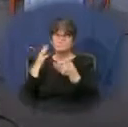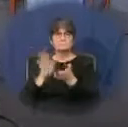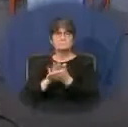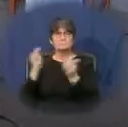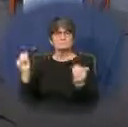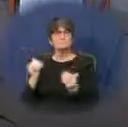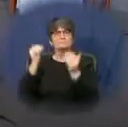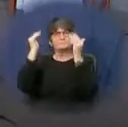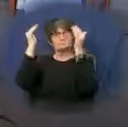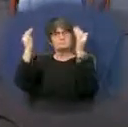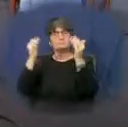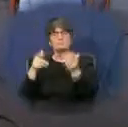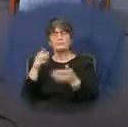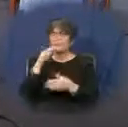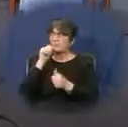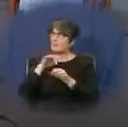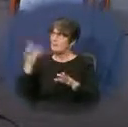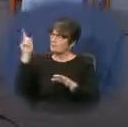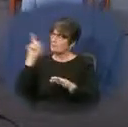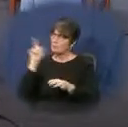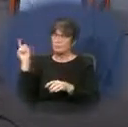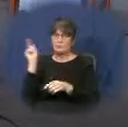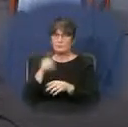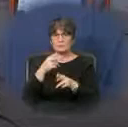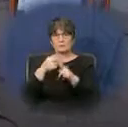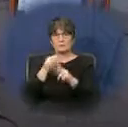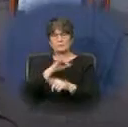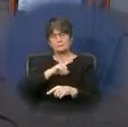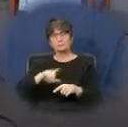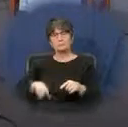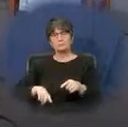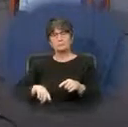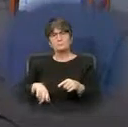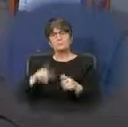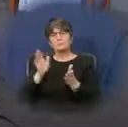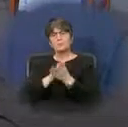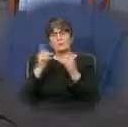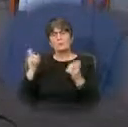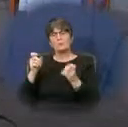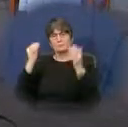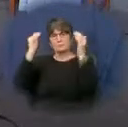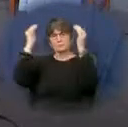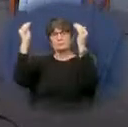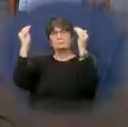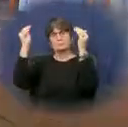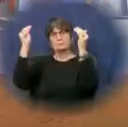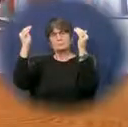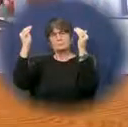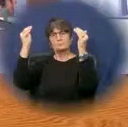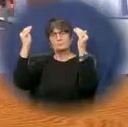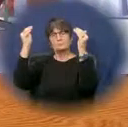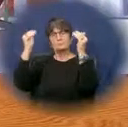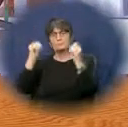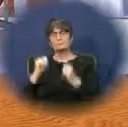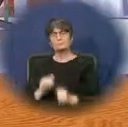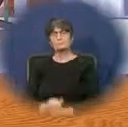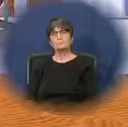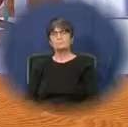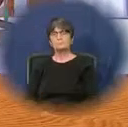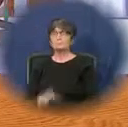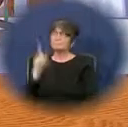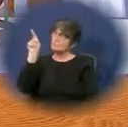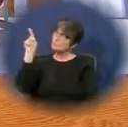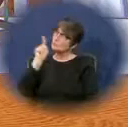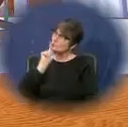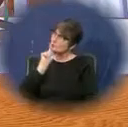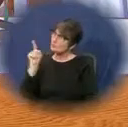in the highest. Blessed is he who comes in the name of the Lord. Hosanna in the highest. You are